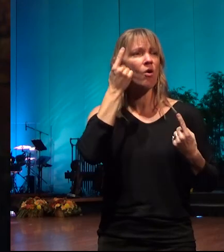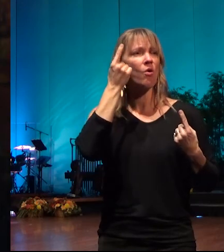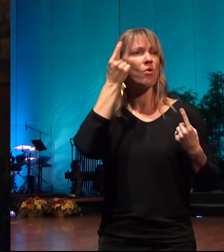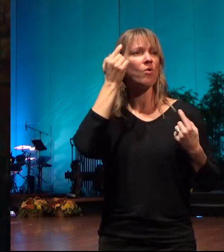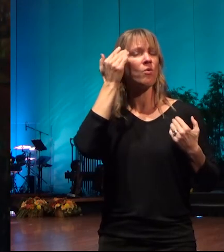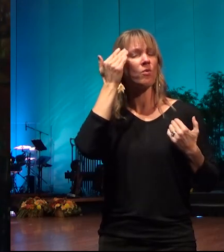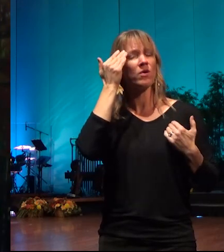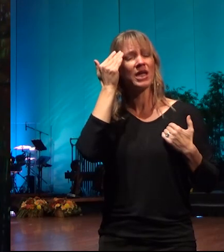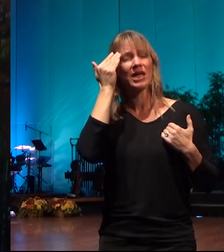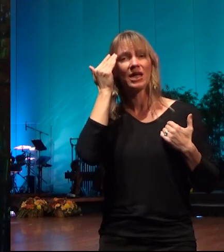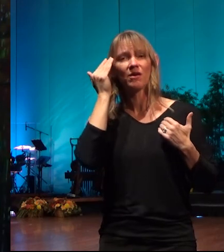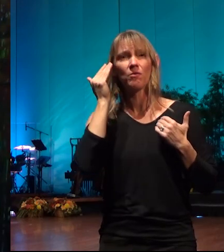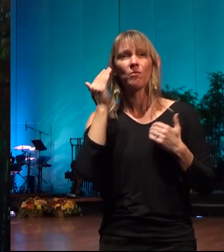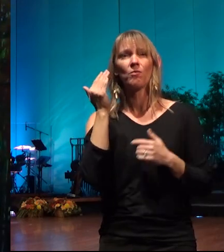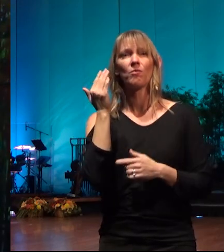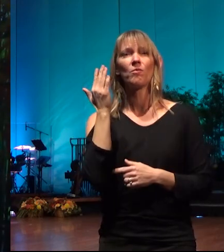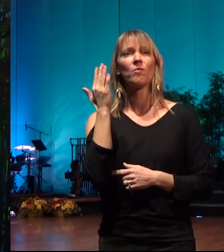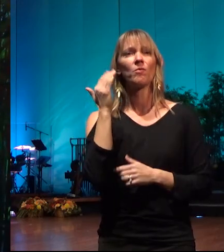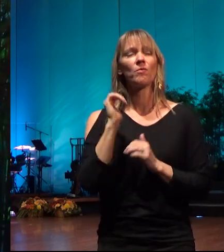every